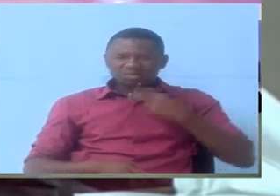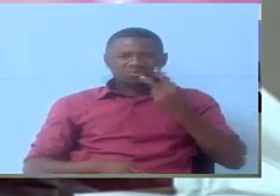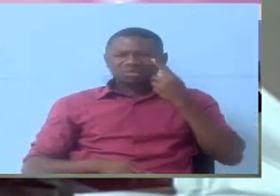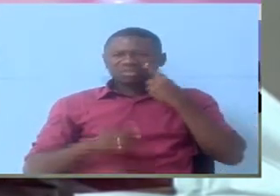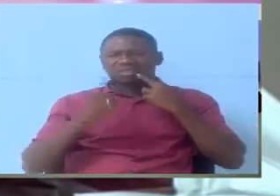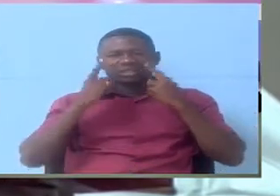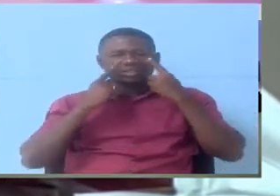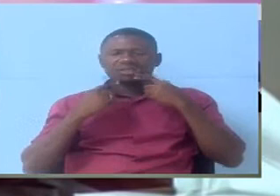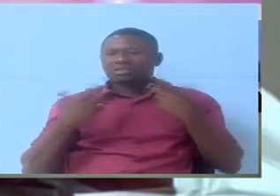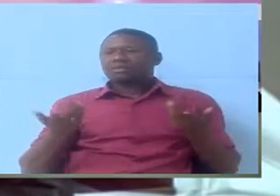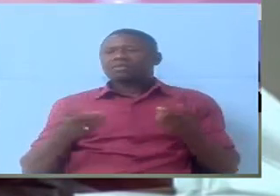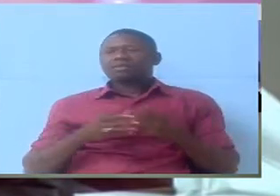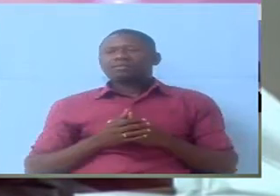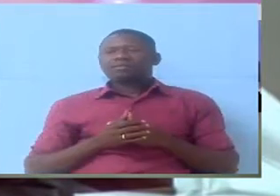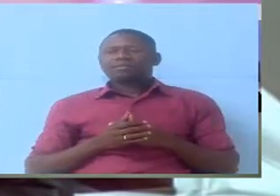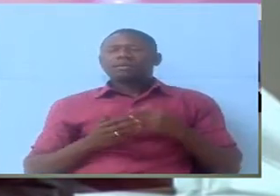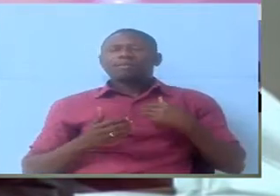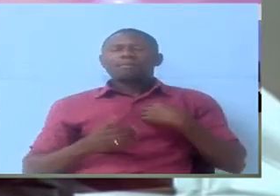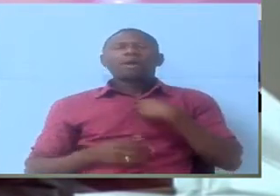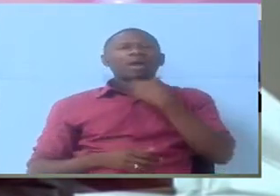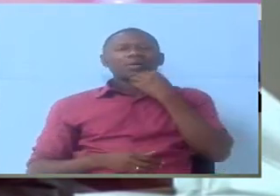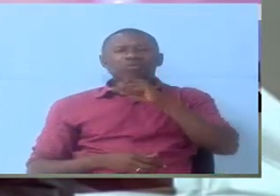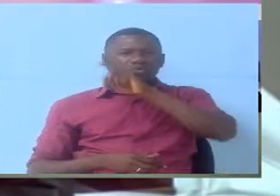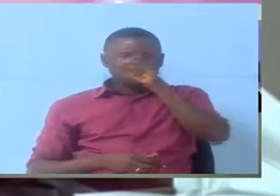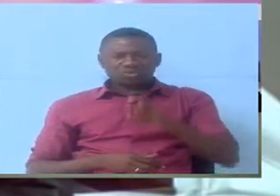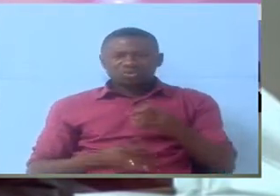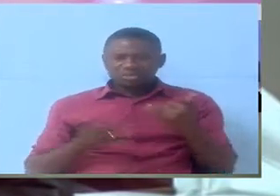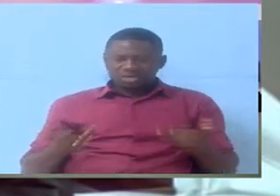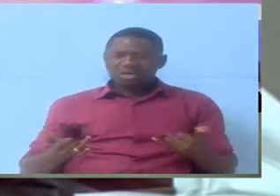My question now is, are these